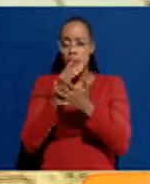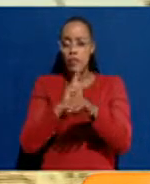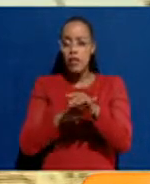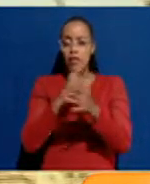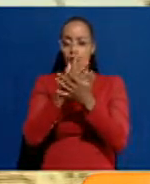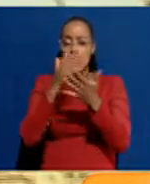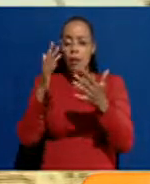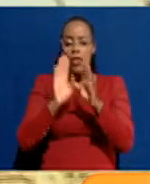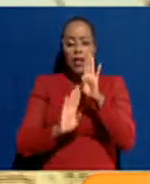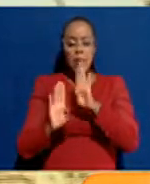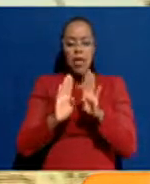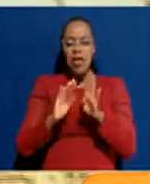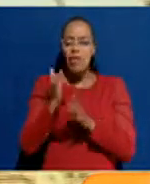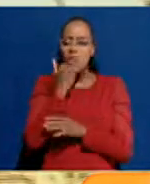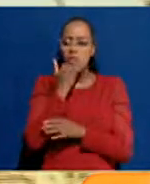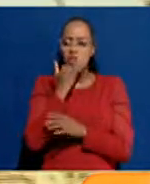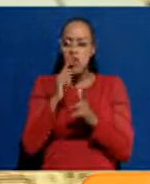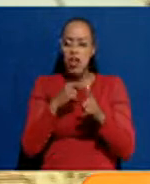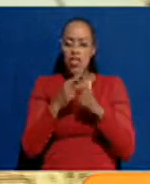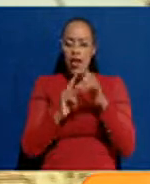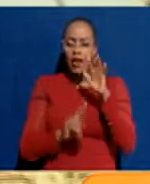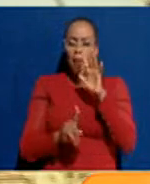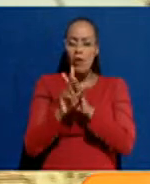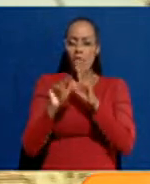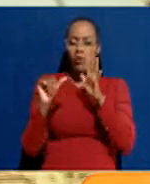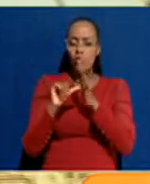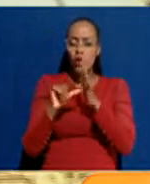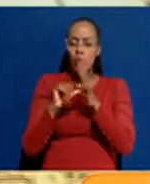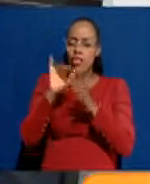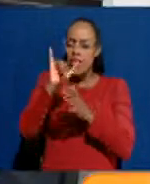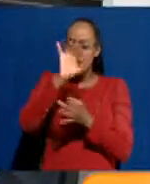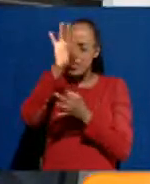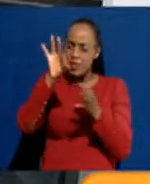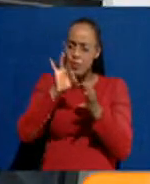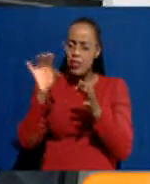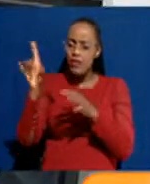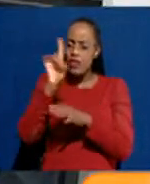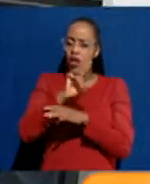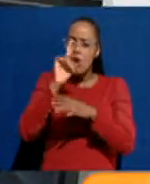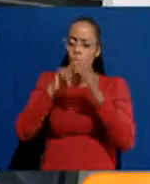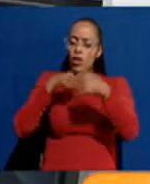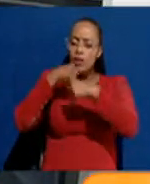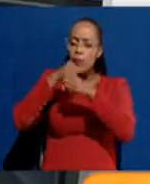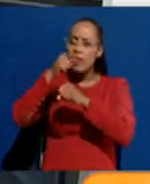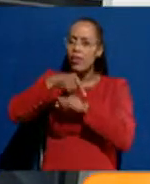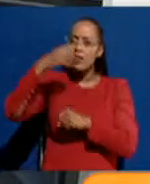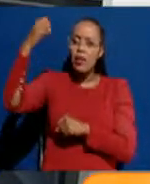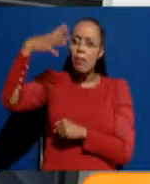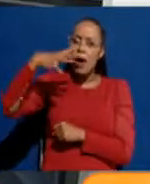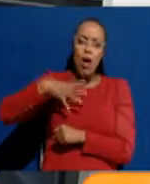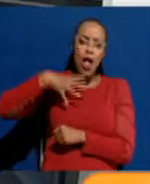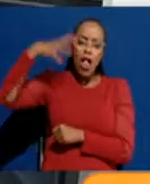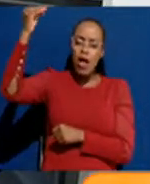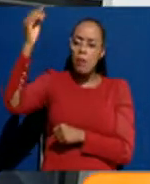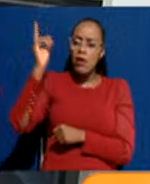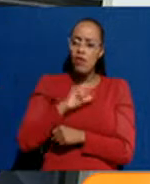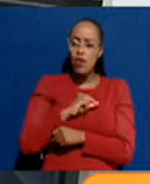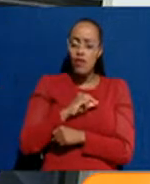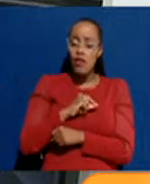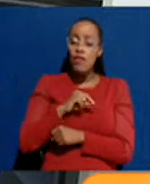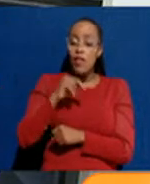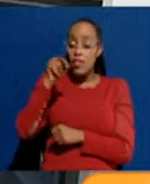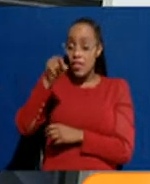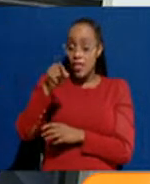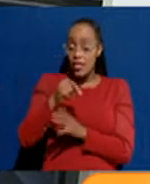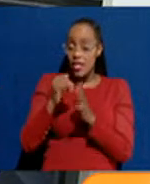could misbehave and it trips because it is. So on this particular day, what caused the trip? The plant seemed to have